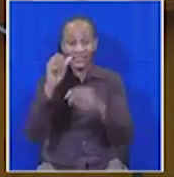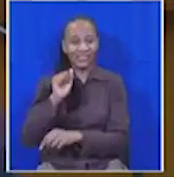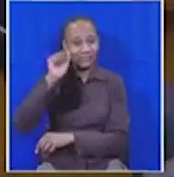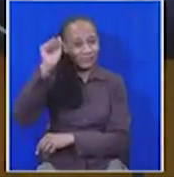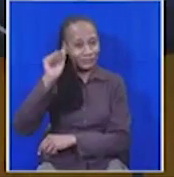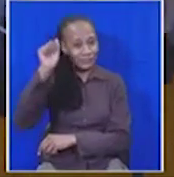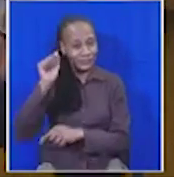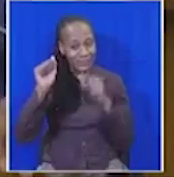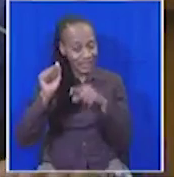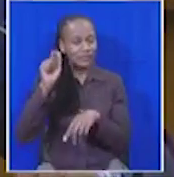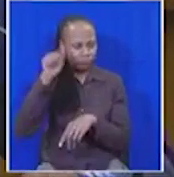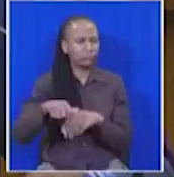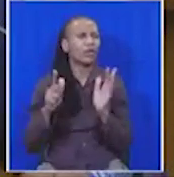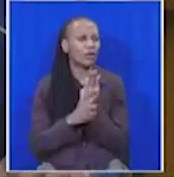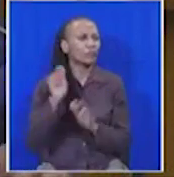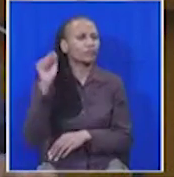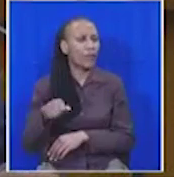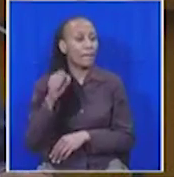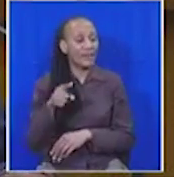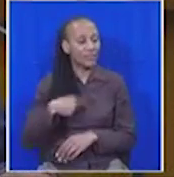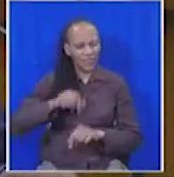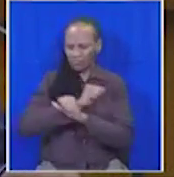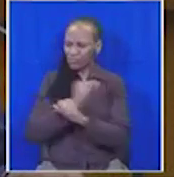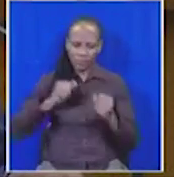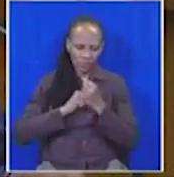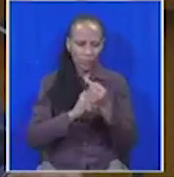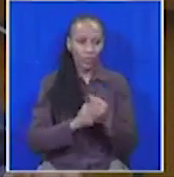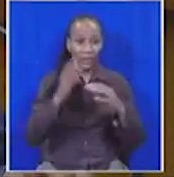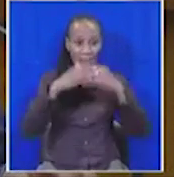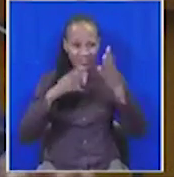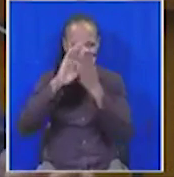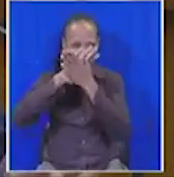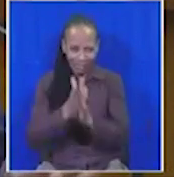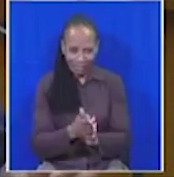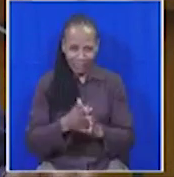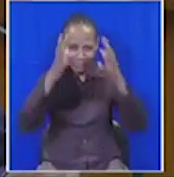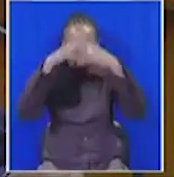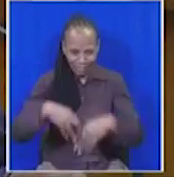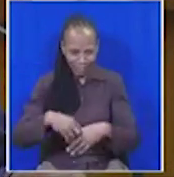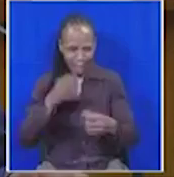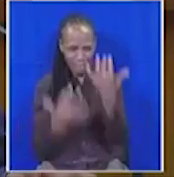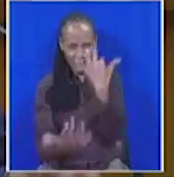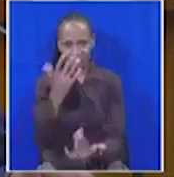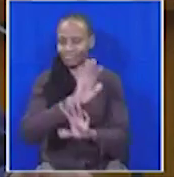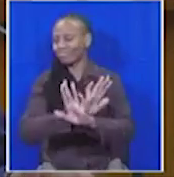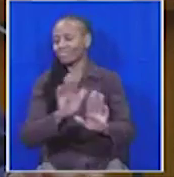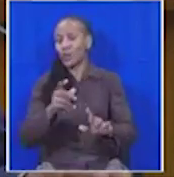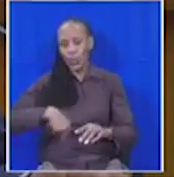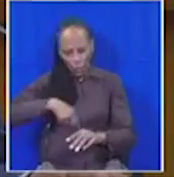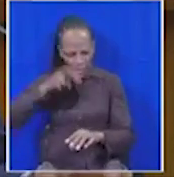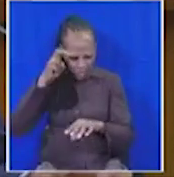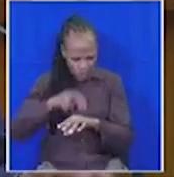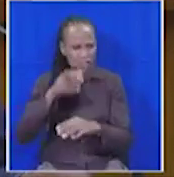legal, but we're against any destruction of property. We need that infrastructure. Whether that infrastructure was there